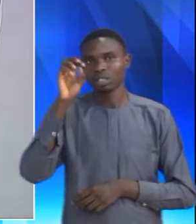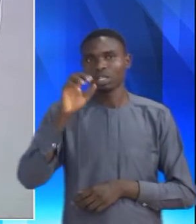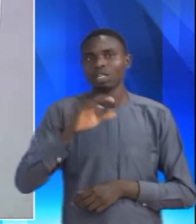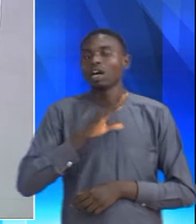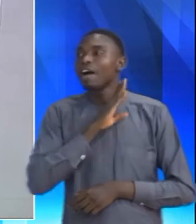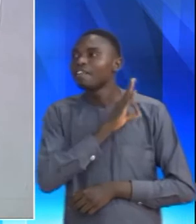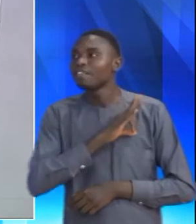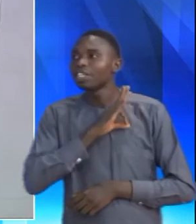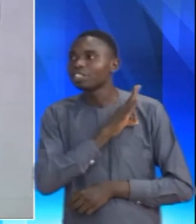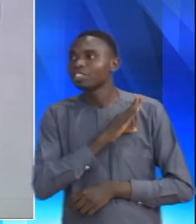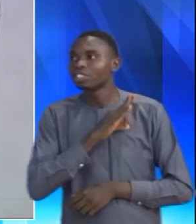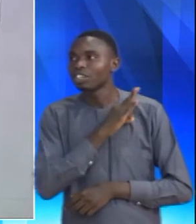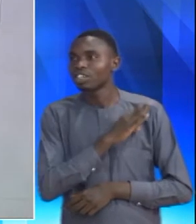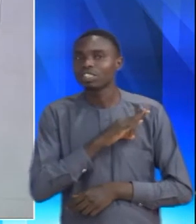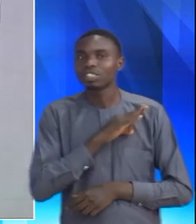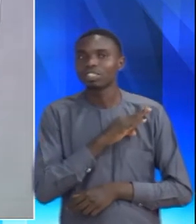of